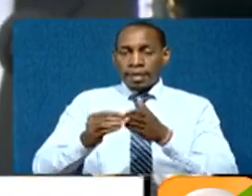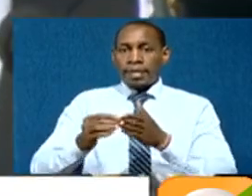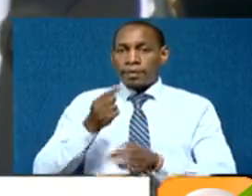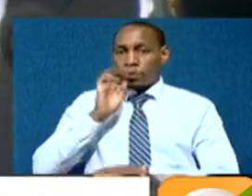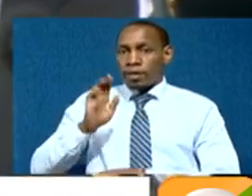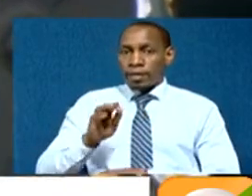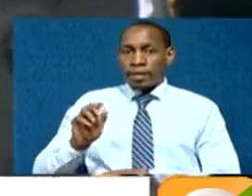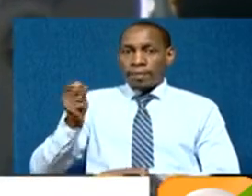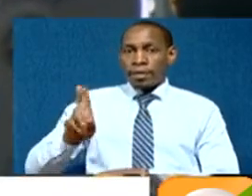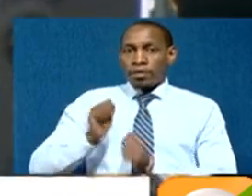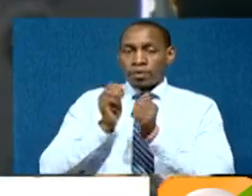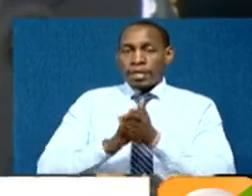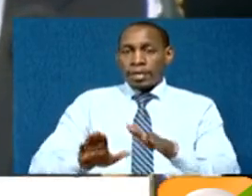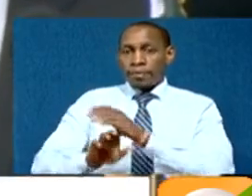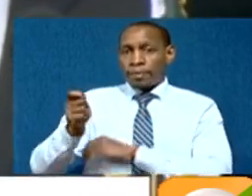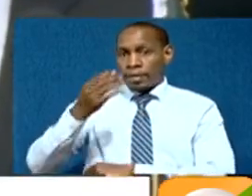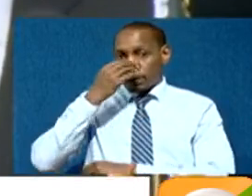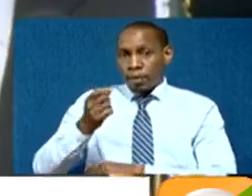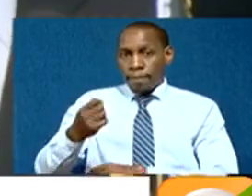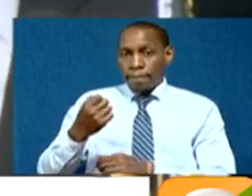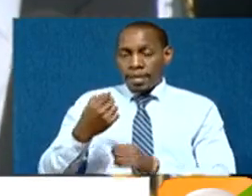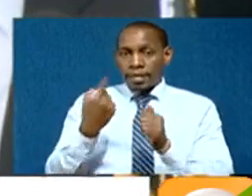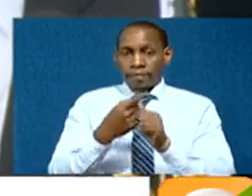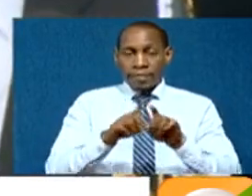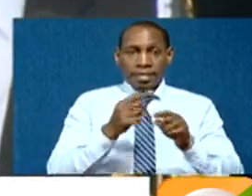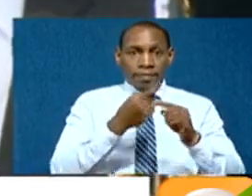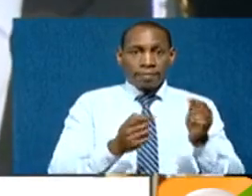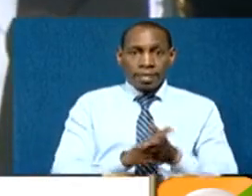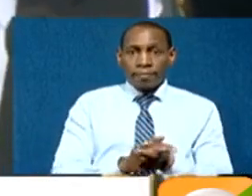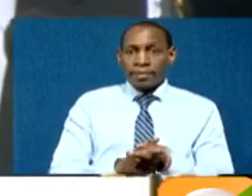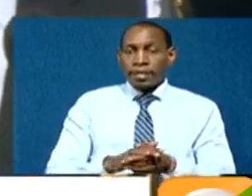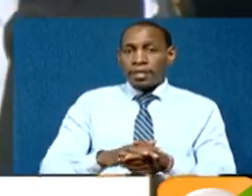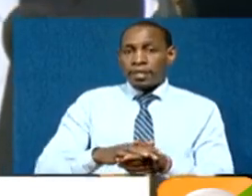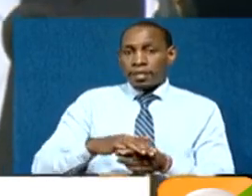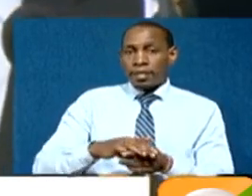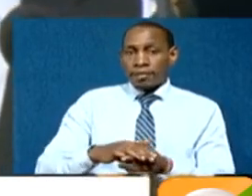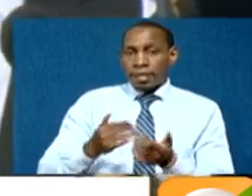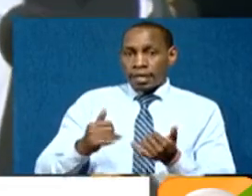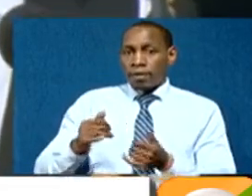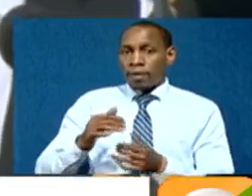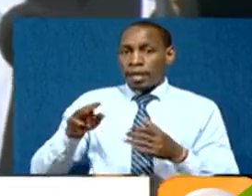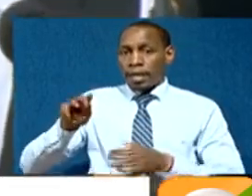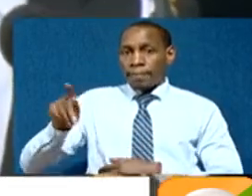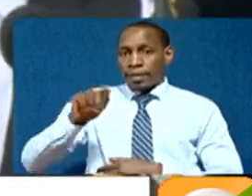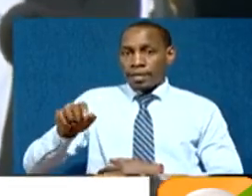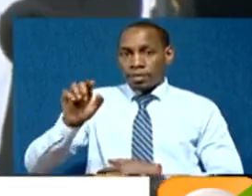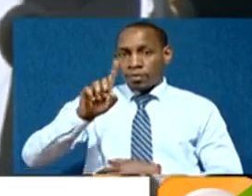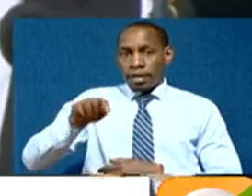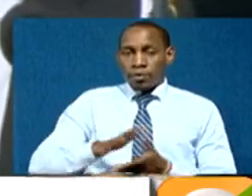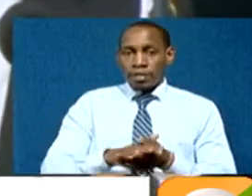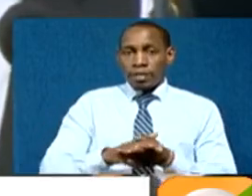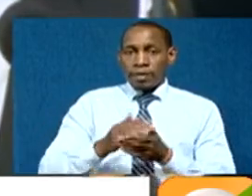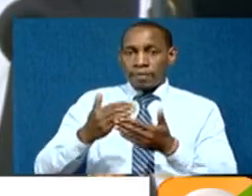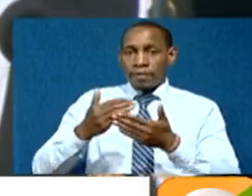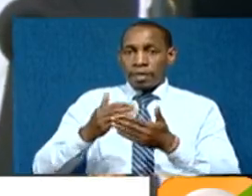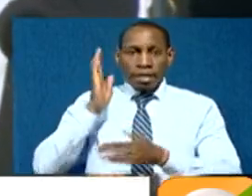Kenyatta and his deputy William Ruto in November that year. Pro-government MPs now wondering why Duale, who then served